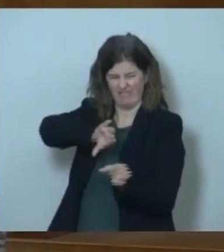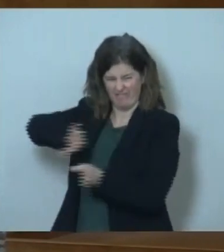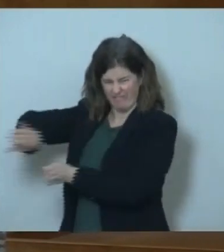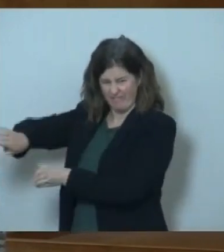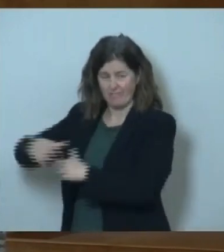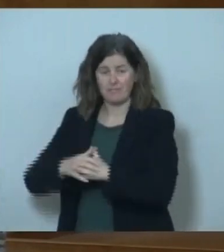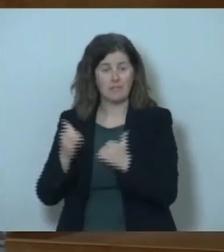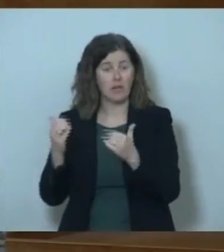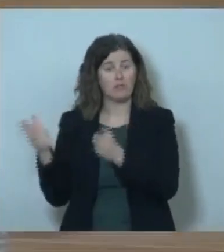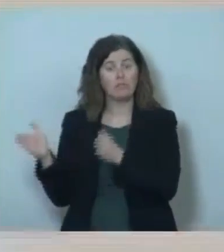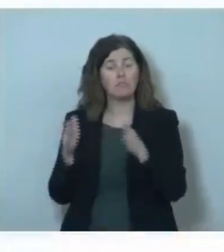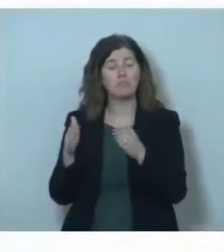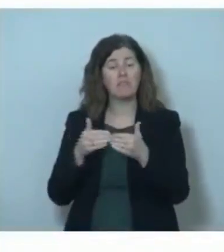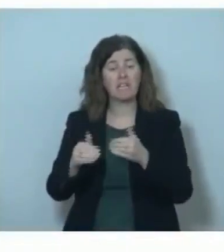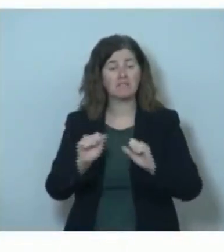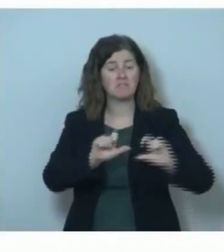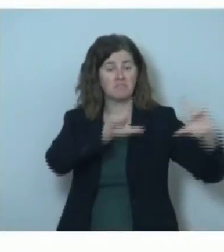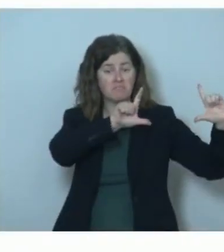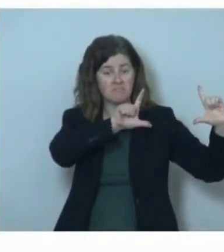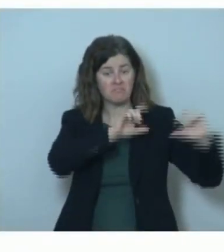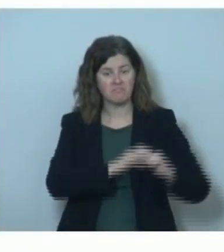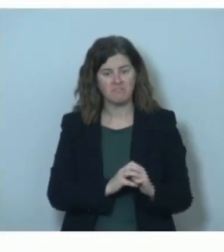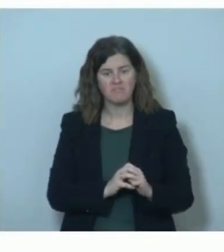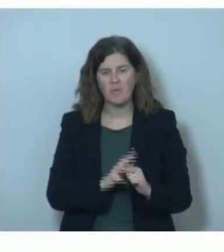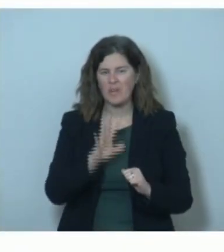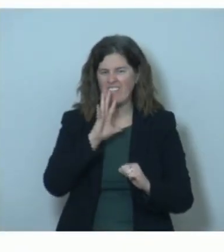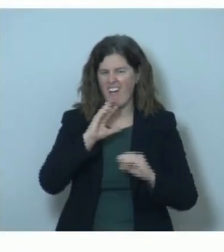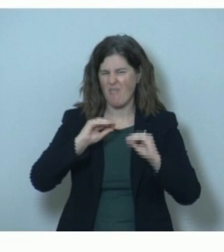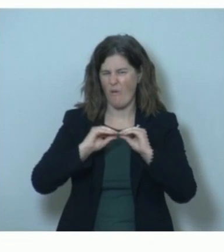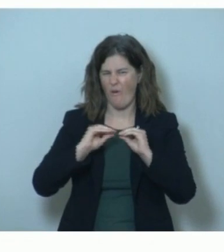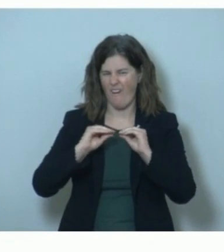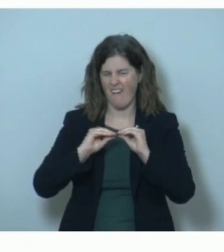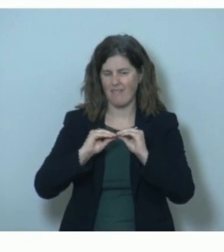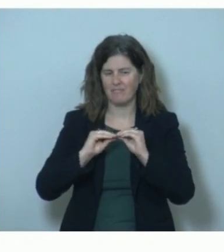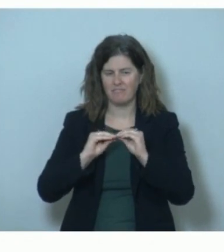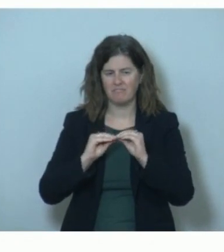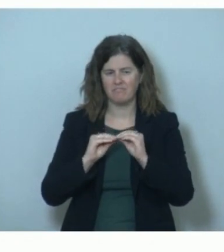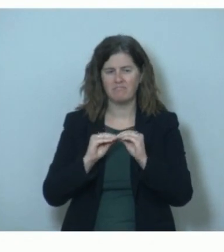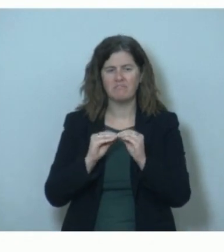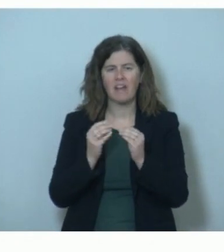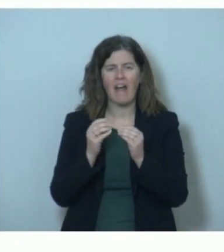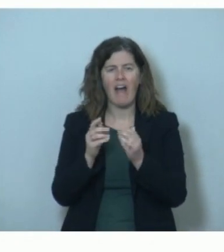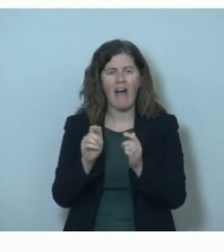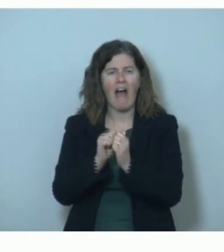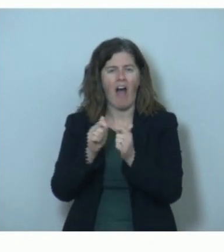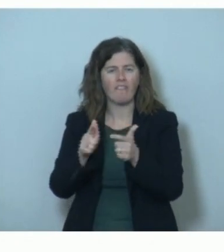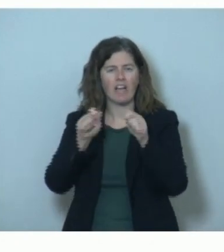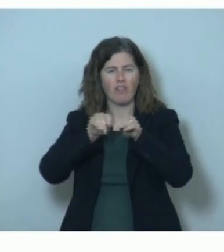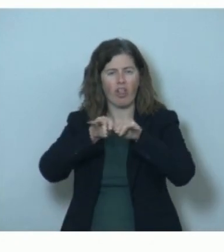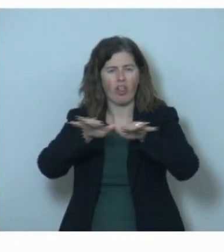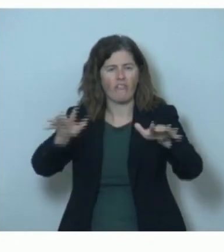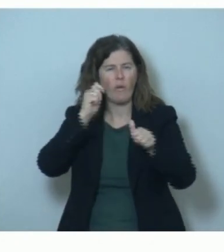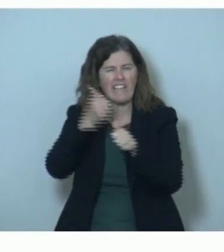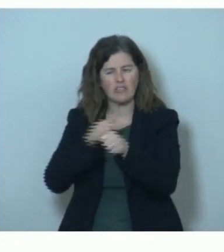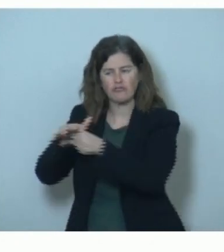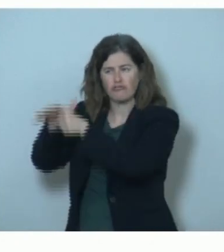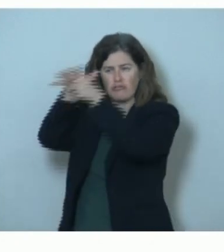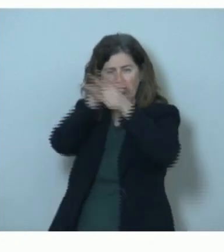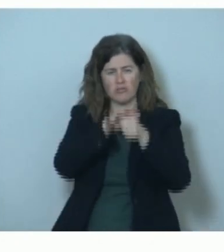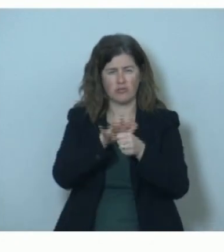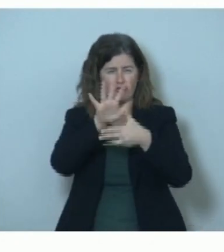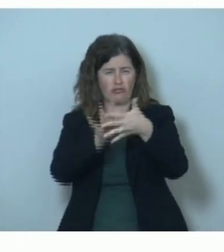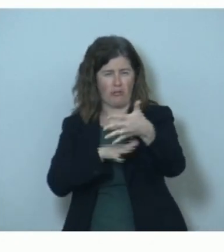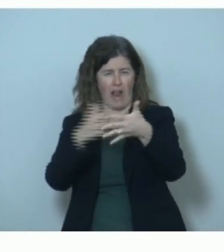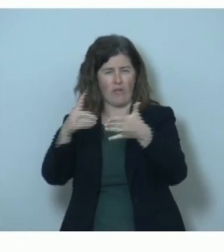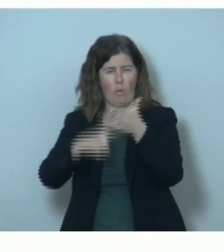now move on to the next slide, please. We'll keep talking. This is the rate of spread by region, and it's just a graph of the data I